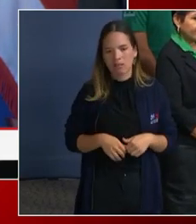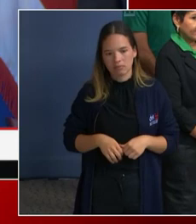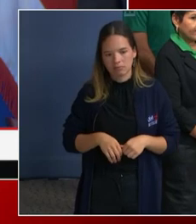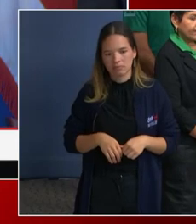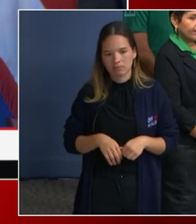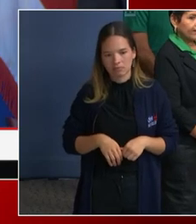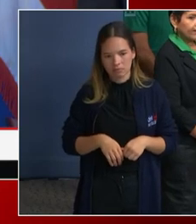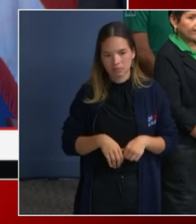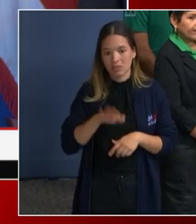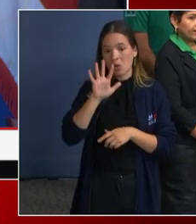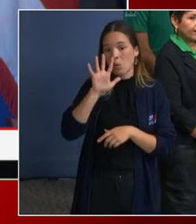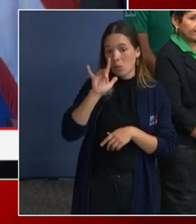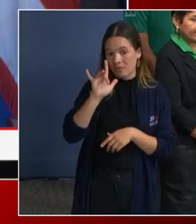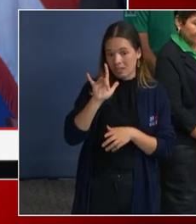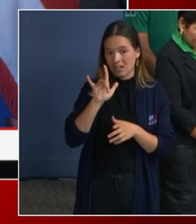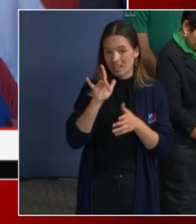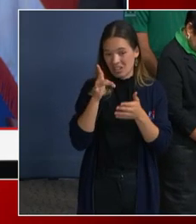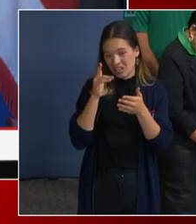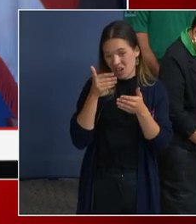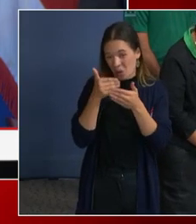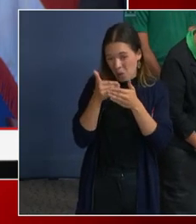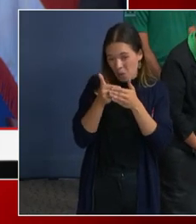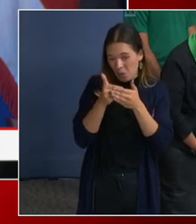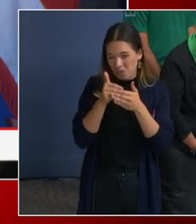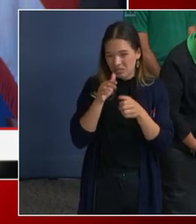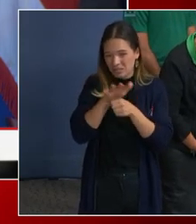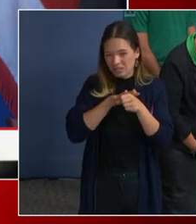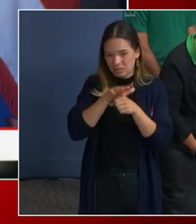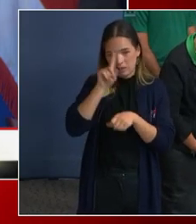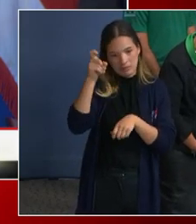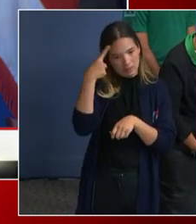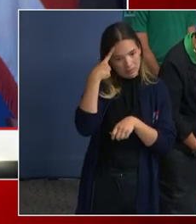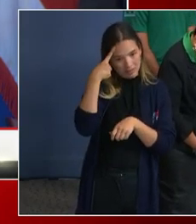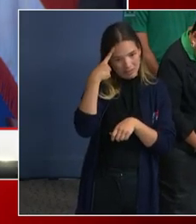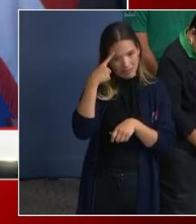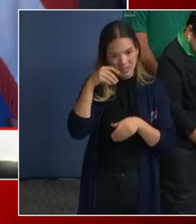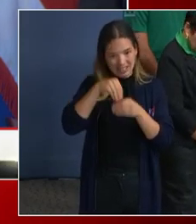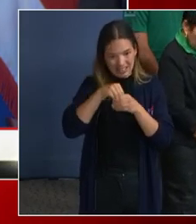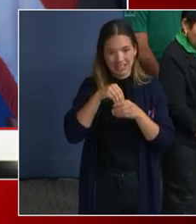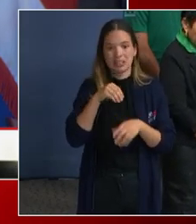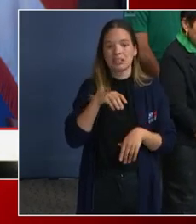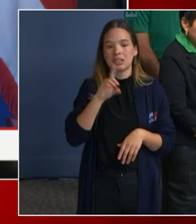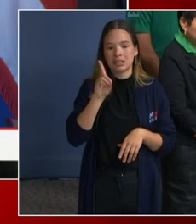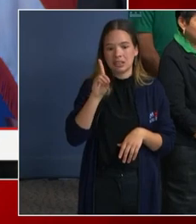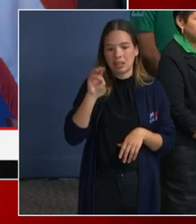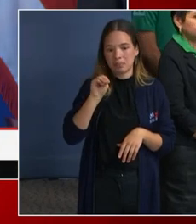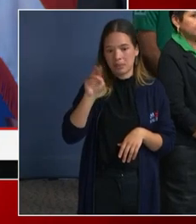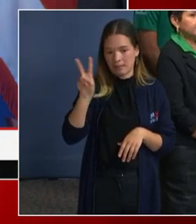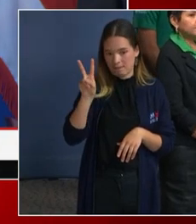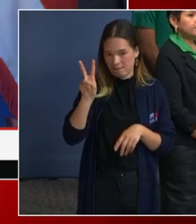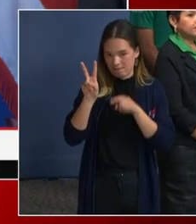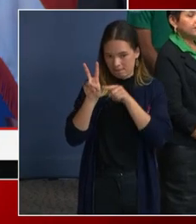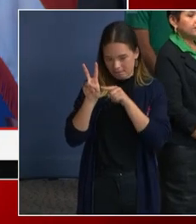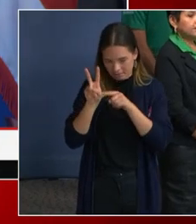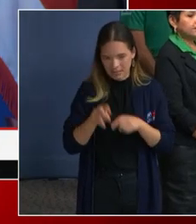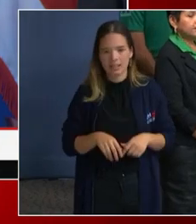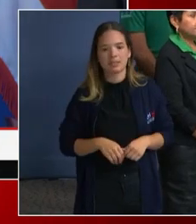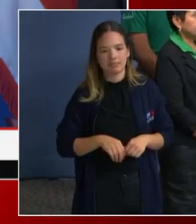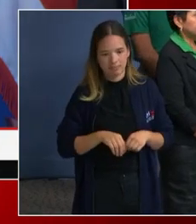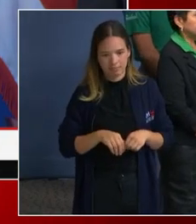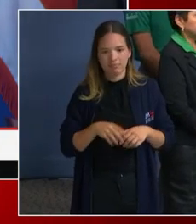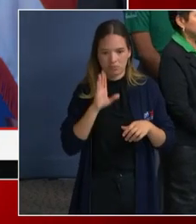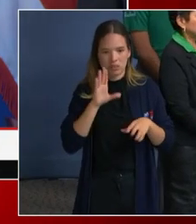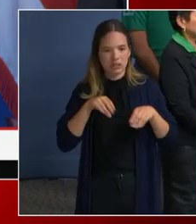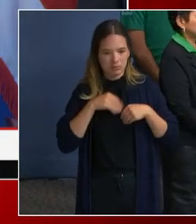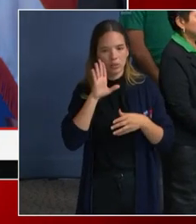jurisdictions in the DMV, and that we will be discussing it further this Friday at the Human Services Committee of the COG as well,